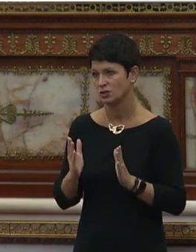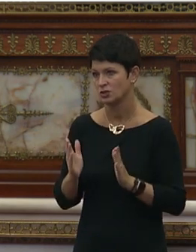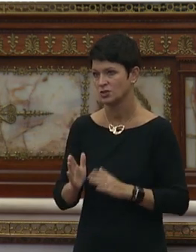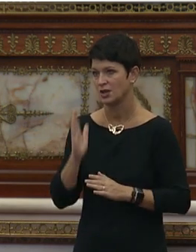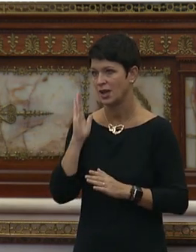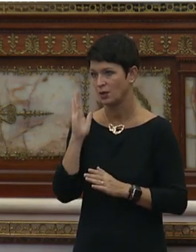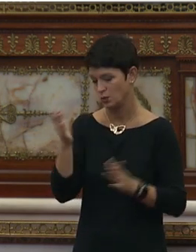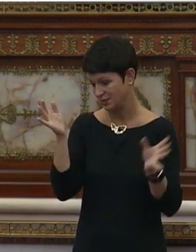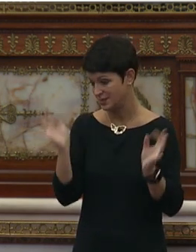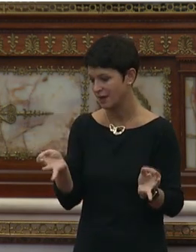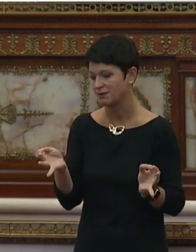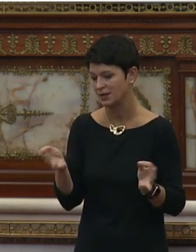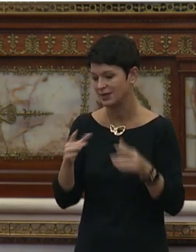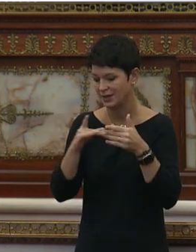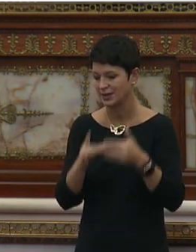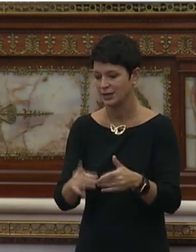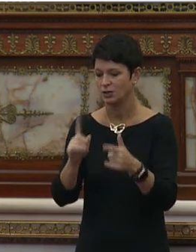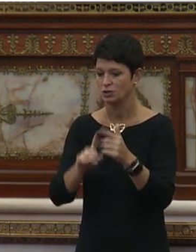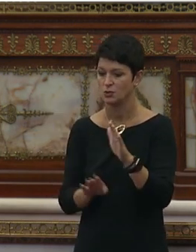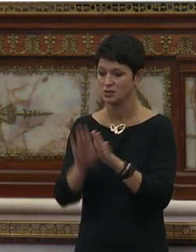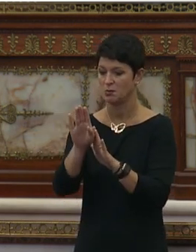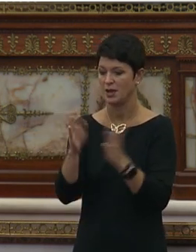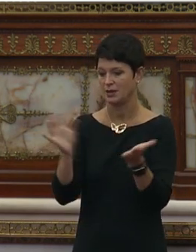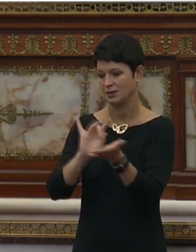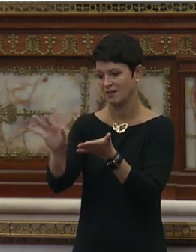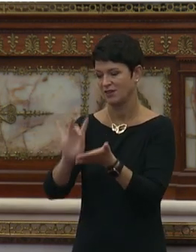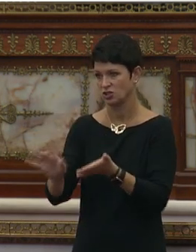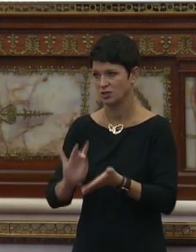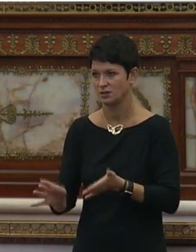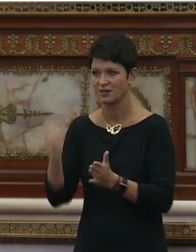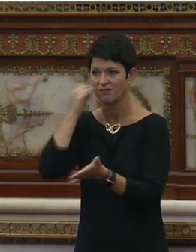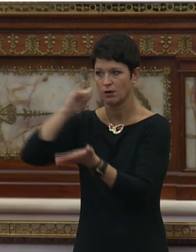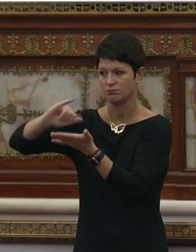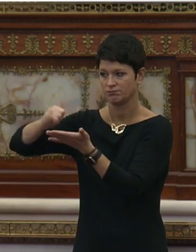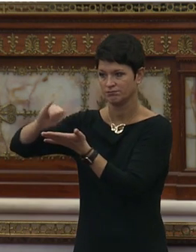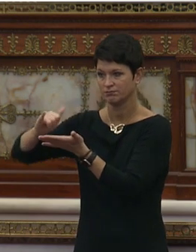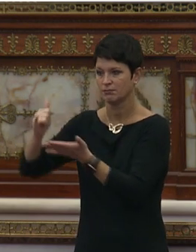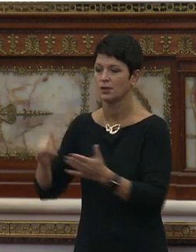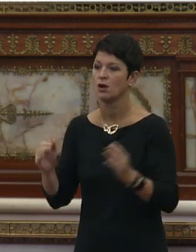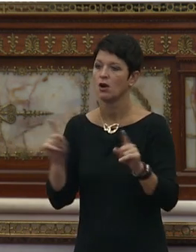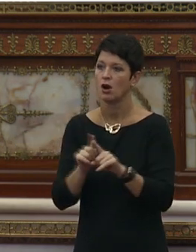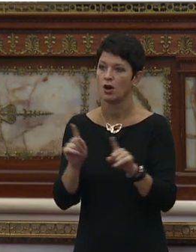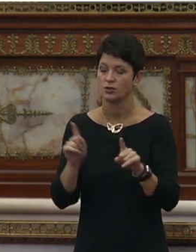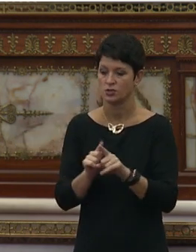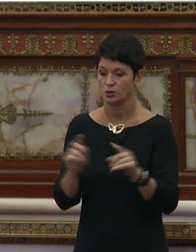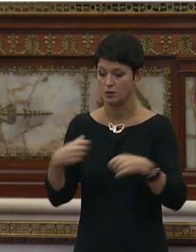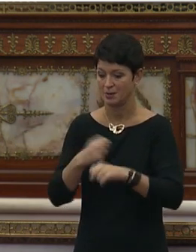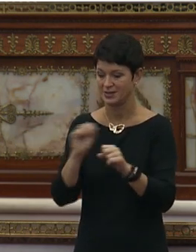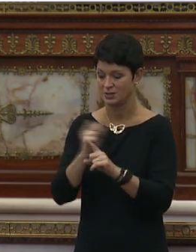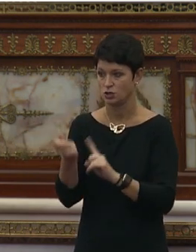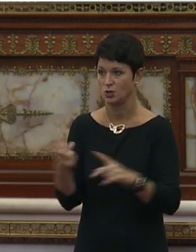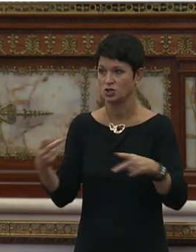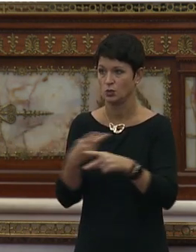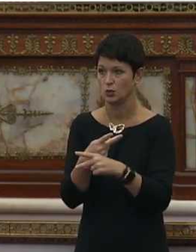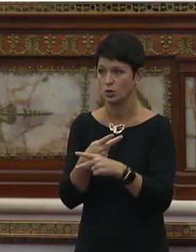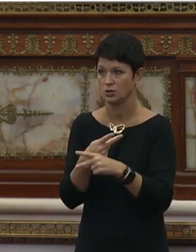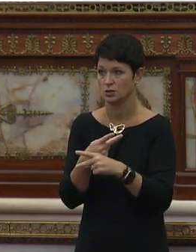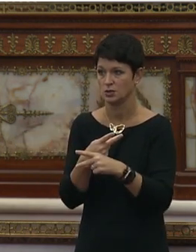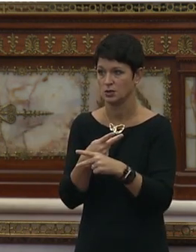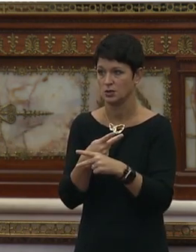will inevitably lead in a spike in evictions, further complicating the situation. Hello?